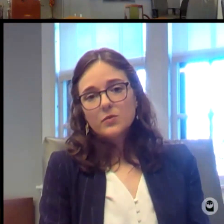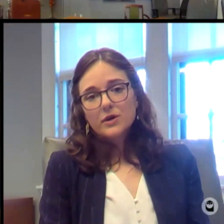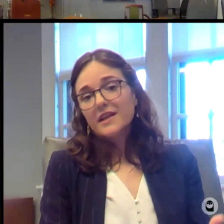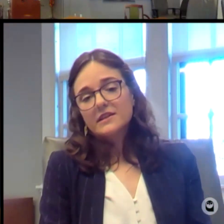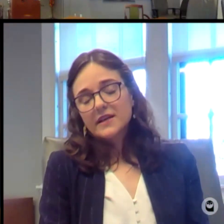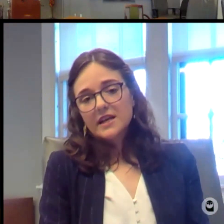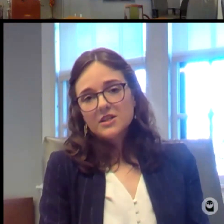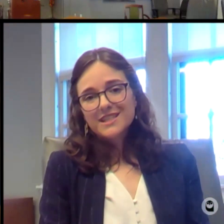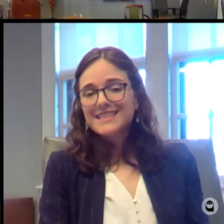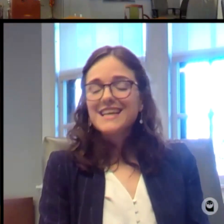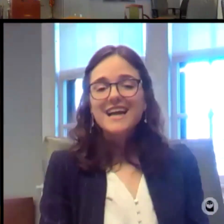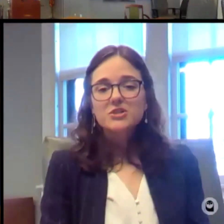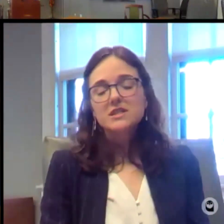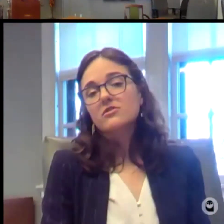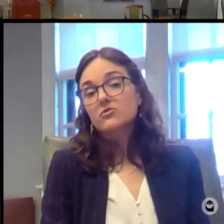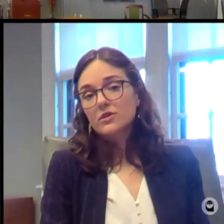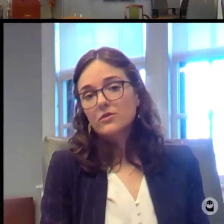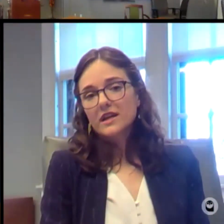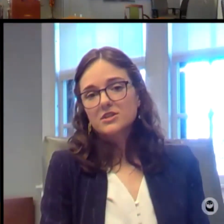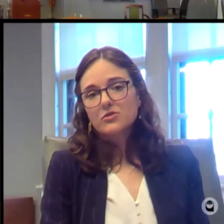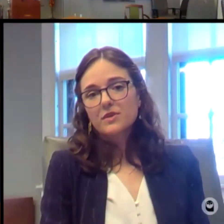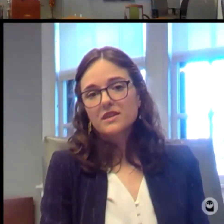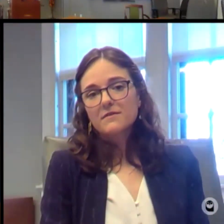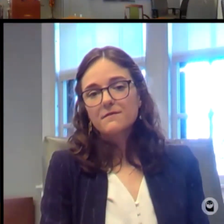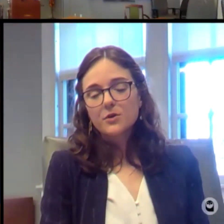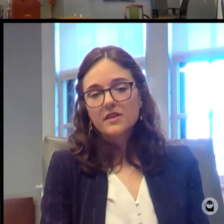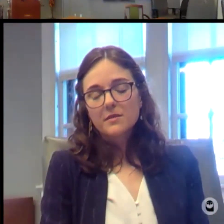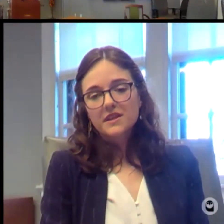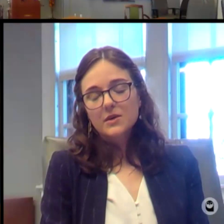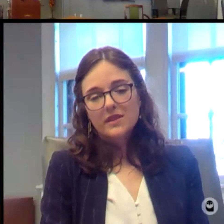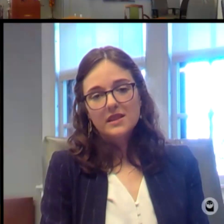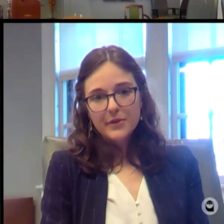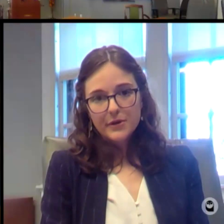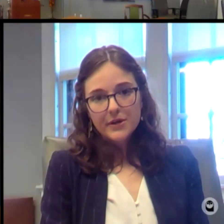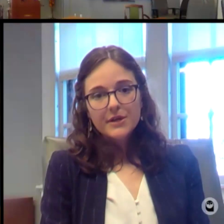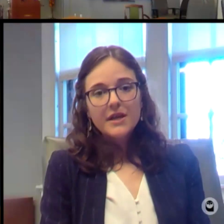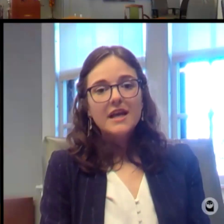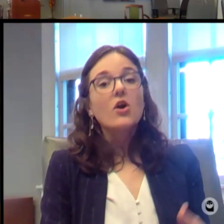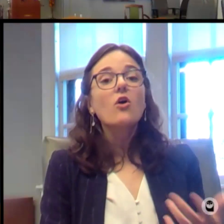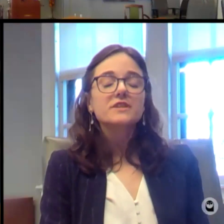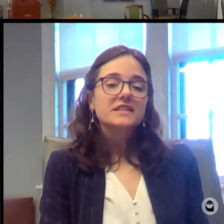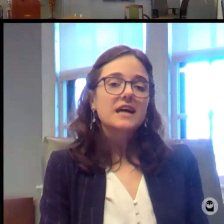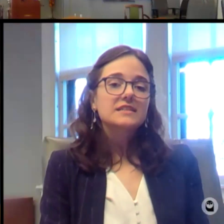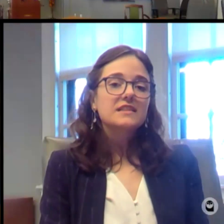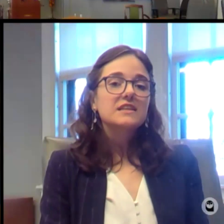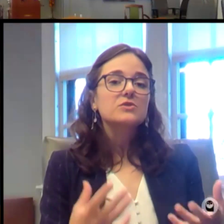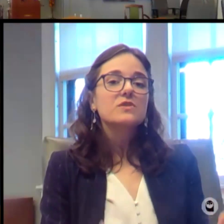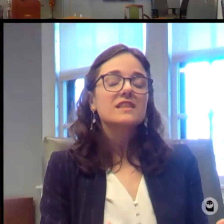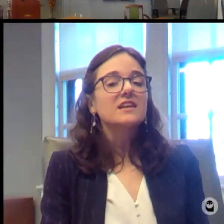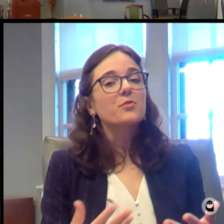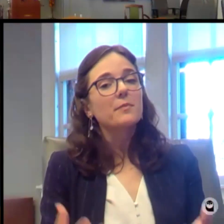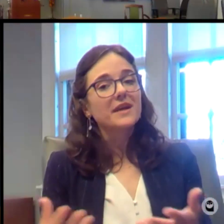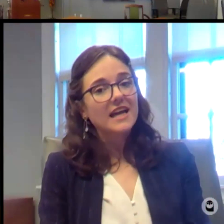statues that were against their ideology, they didn't actually destroy those statues, but they filmed something that was similar and called it that, and